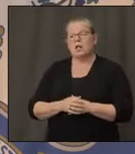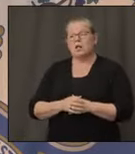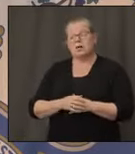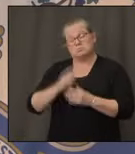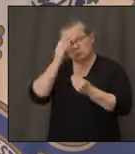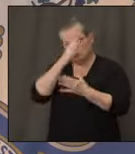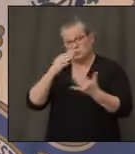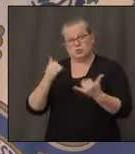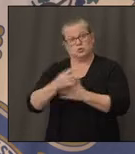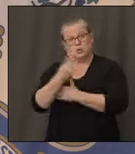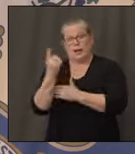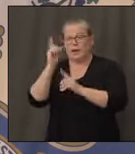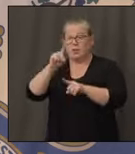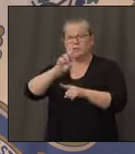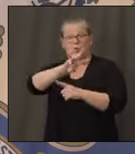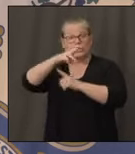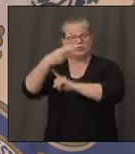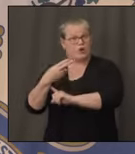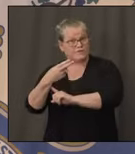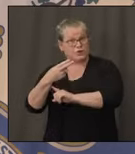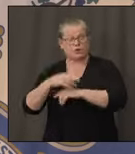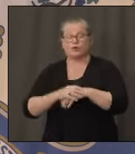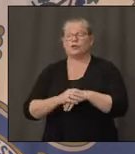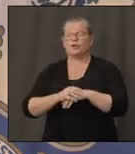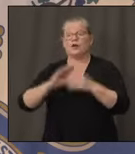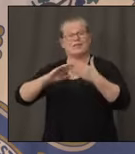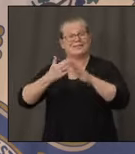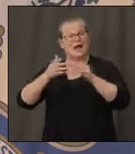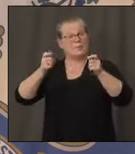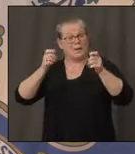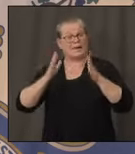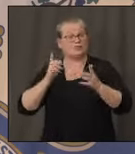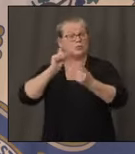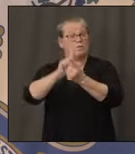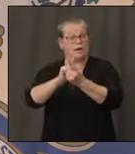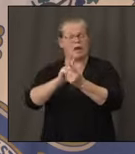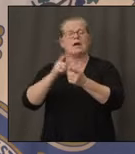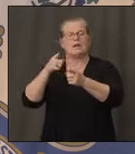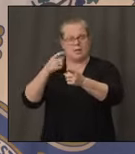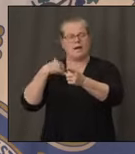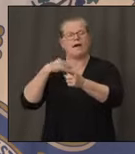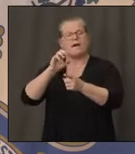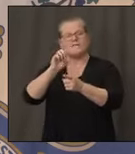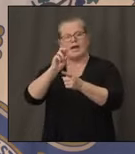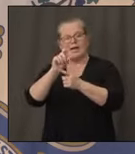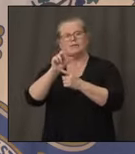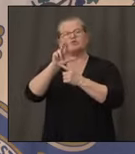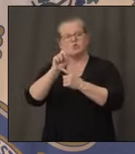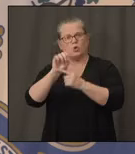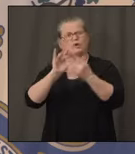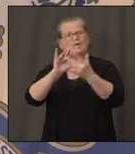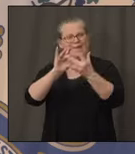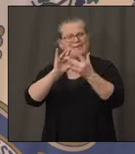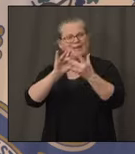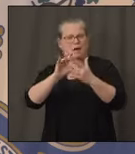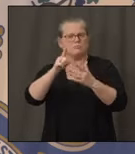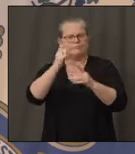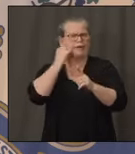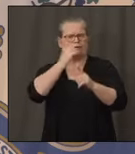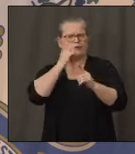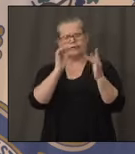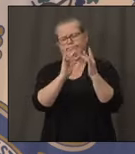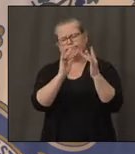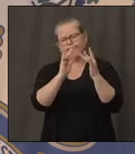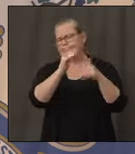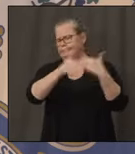manager, and they have a Eversource liaison, and they're in daily contact. And then we went to another town and they hadn't seen